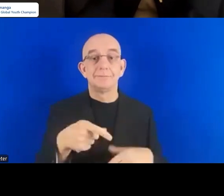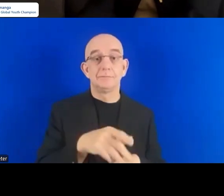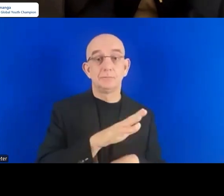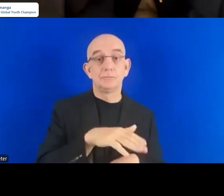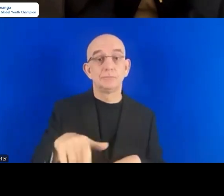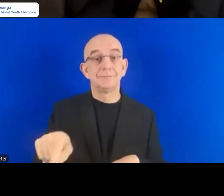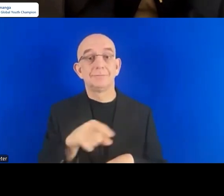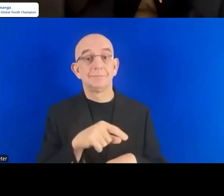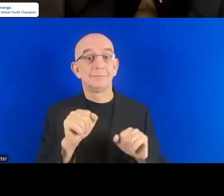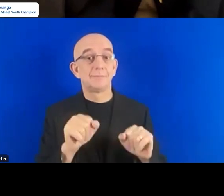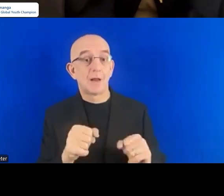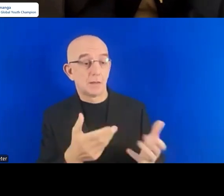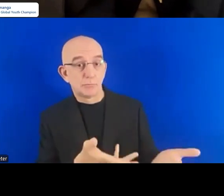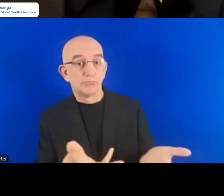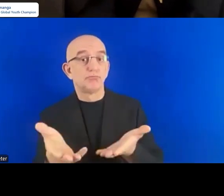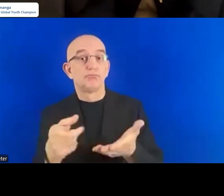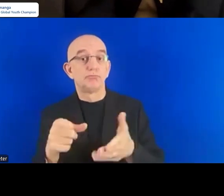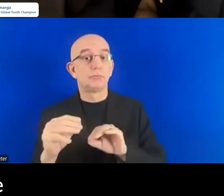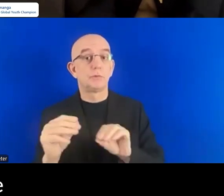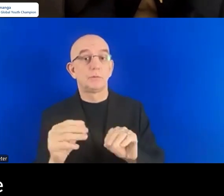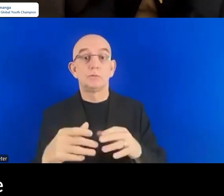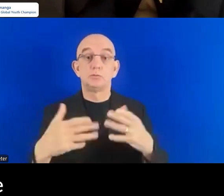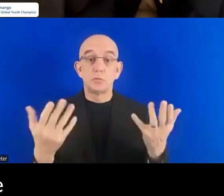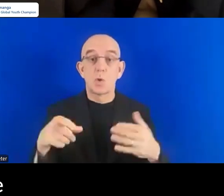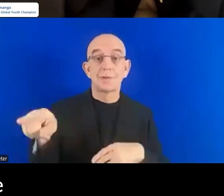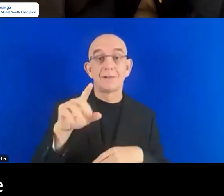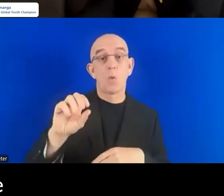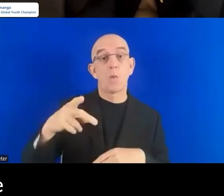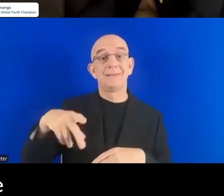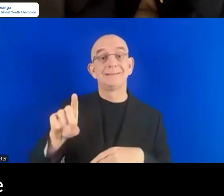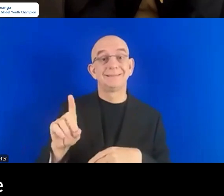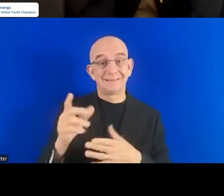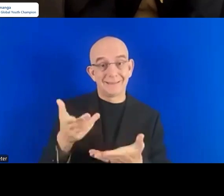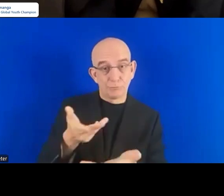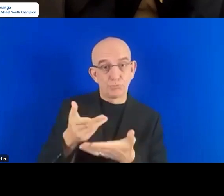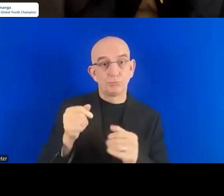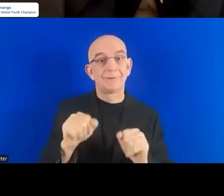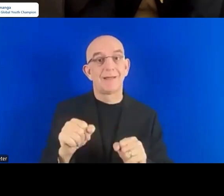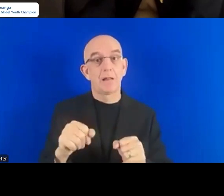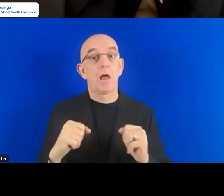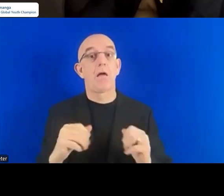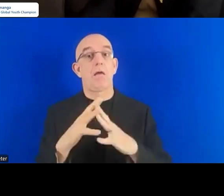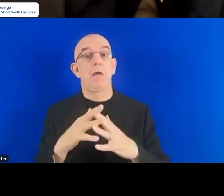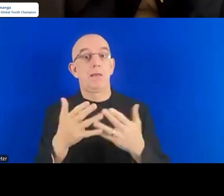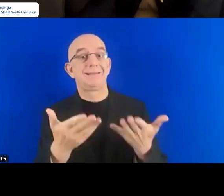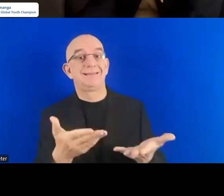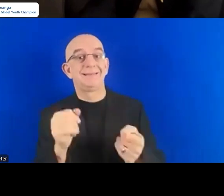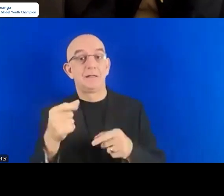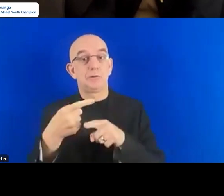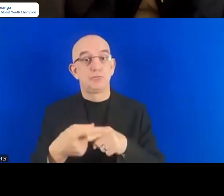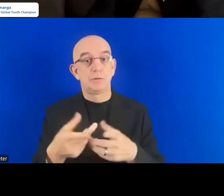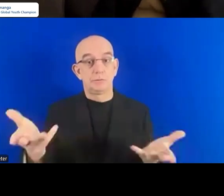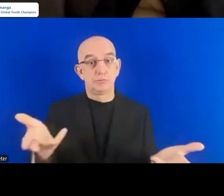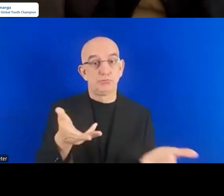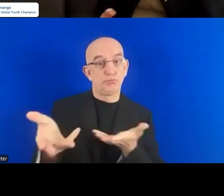gives people a hope and that the dreams that they have for their children is actually possible. And they were able to engage not only with the